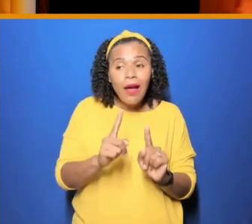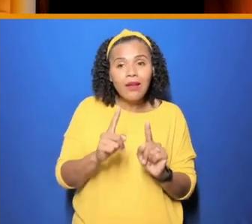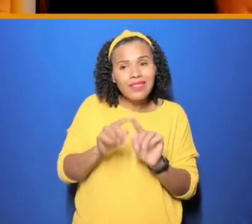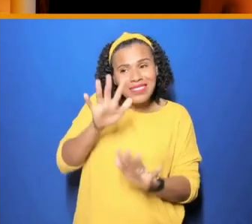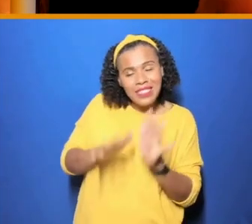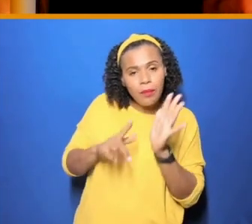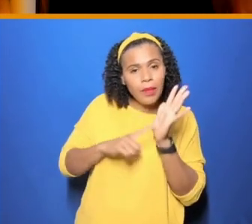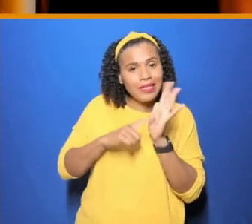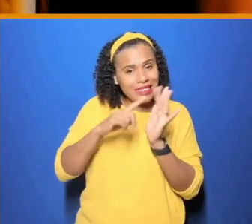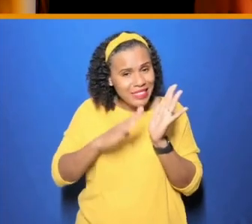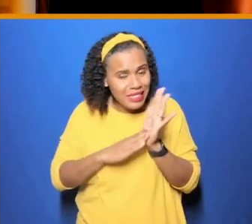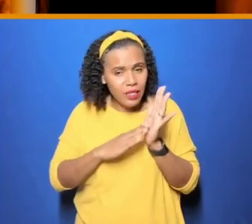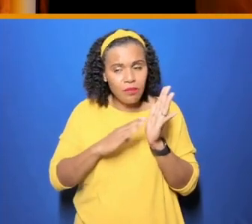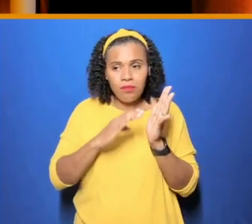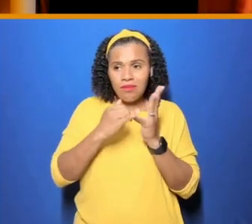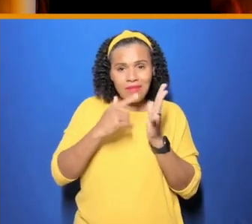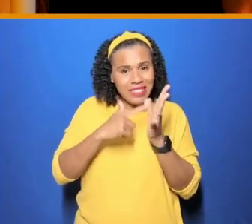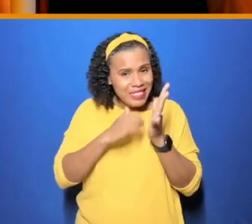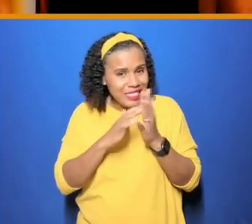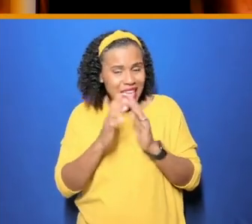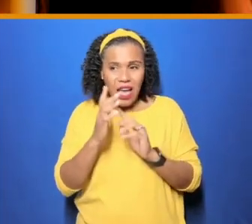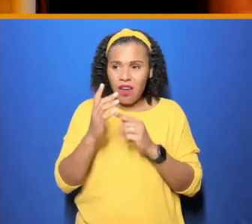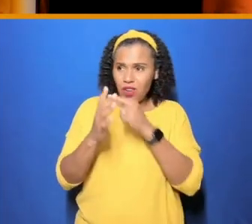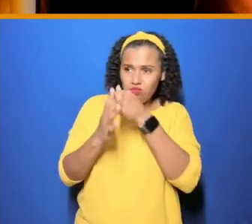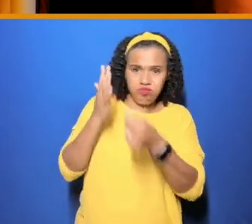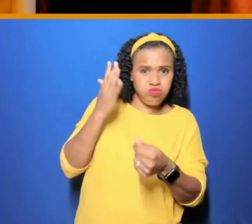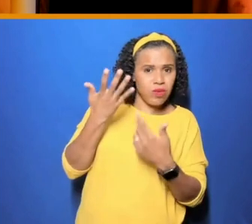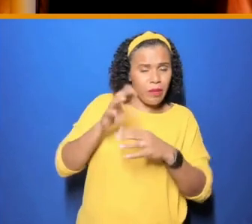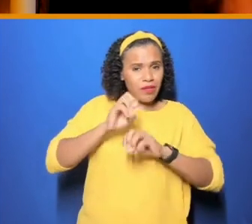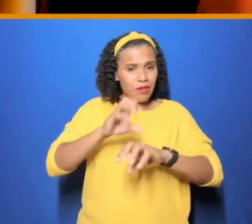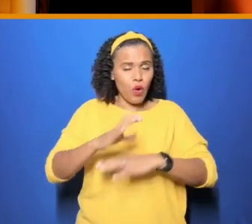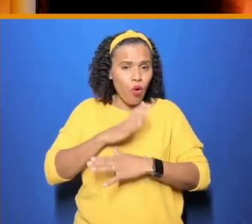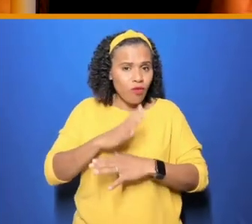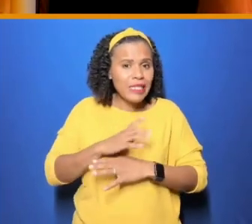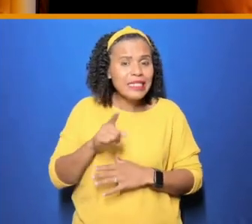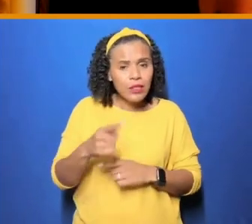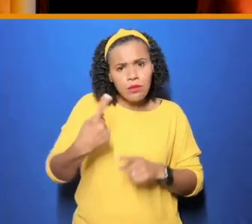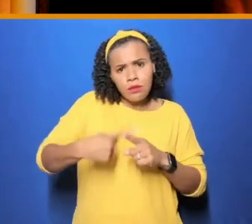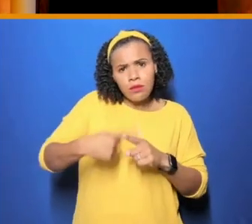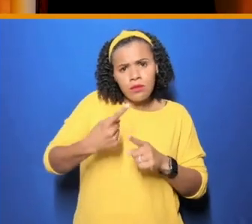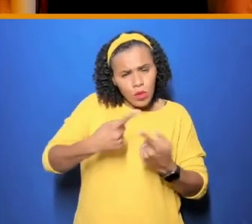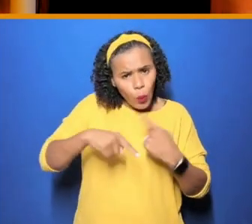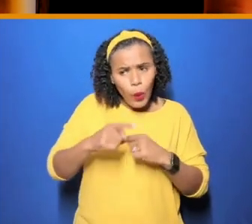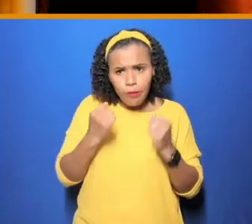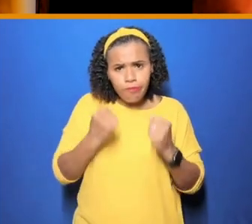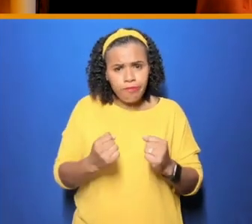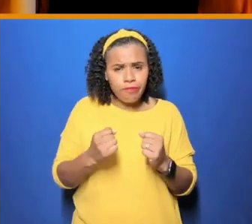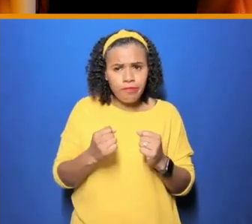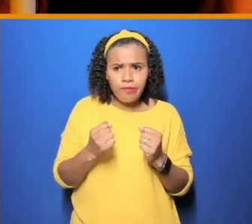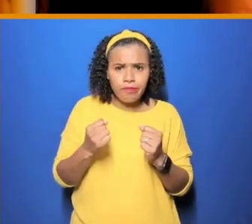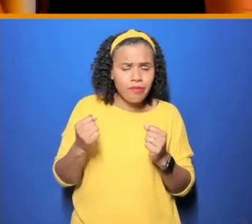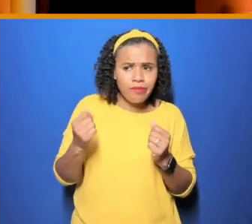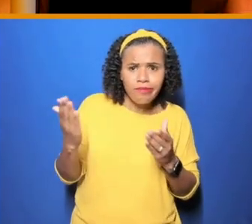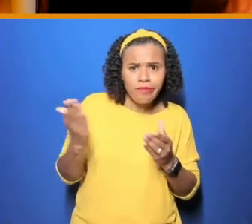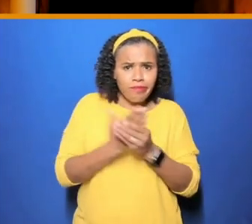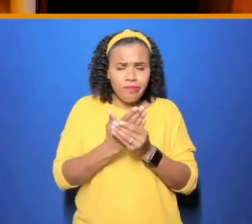Sarah and others have already been following. So it's urgent that we actually get the resolution through, the motion through.